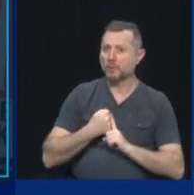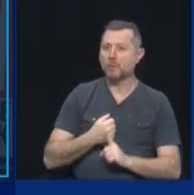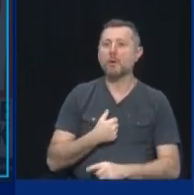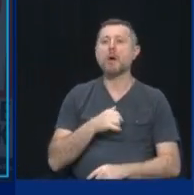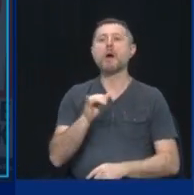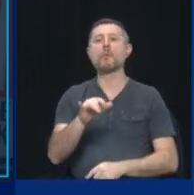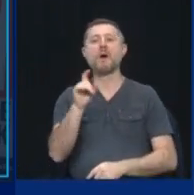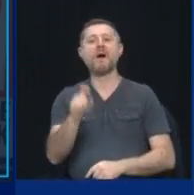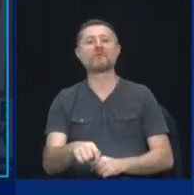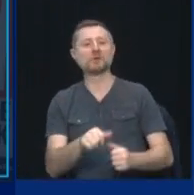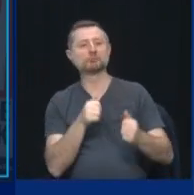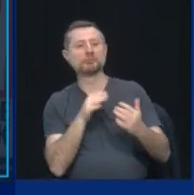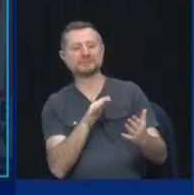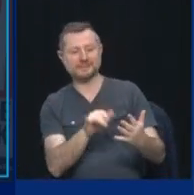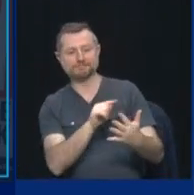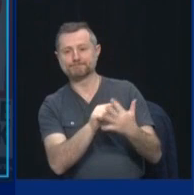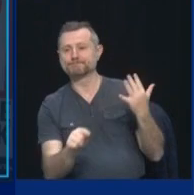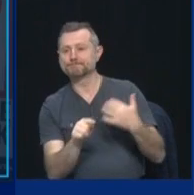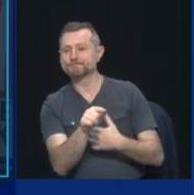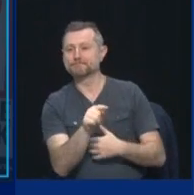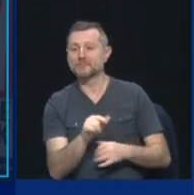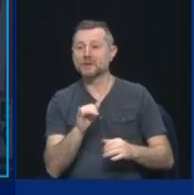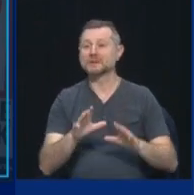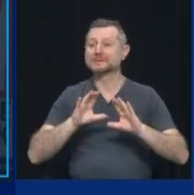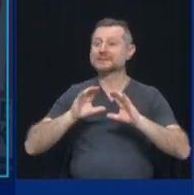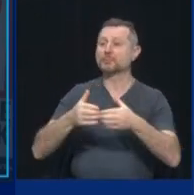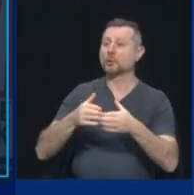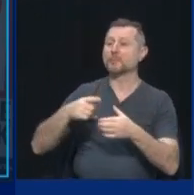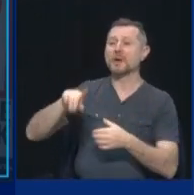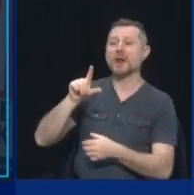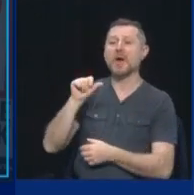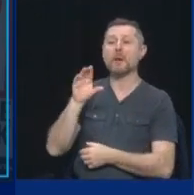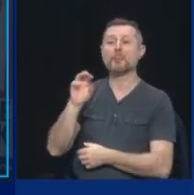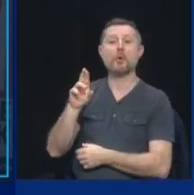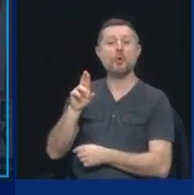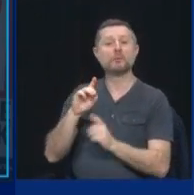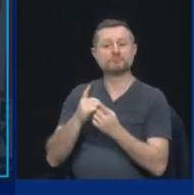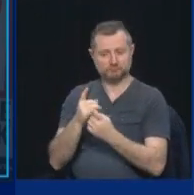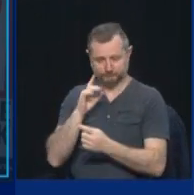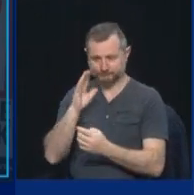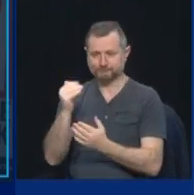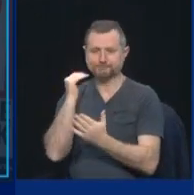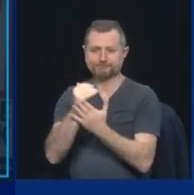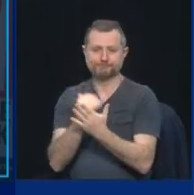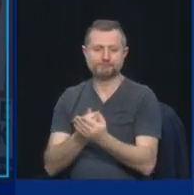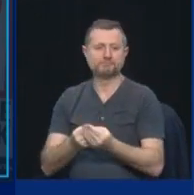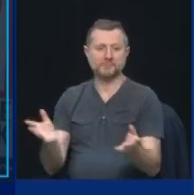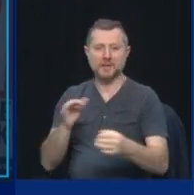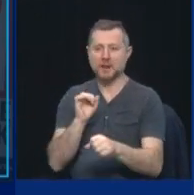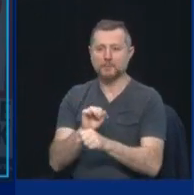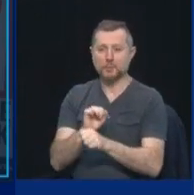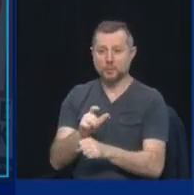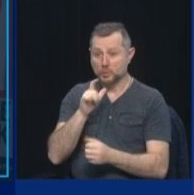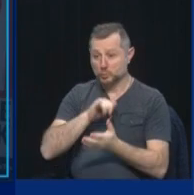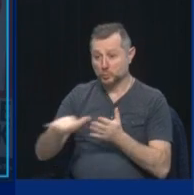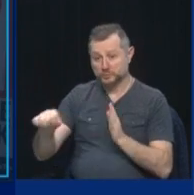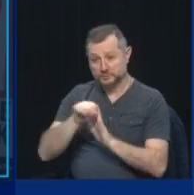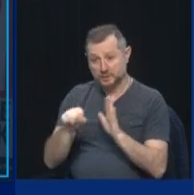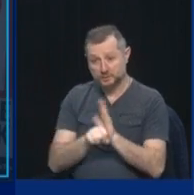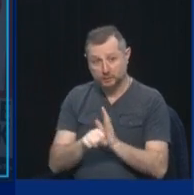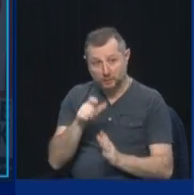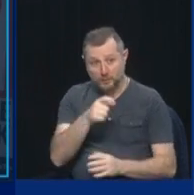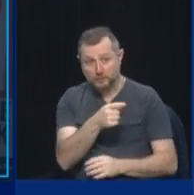going to put out guidance to all employers in the state of New York. If someone has side